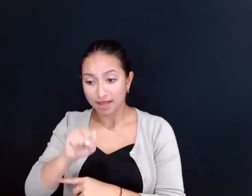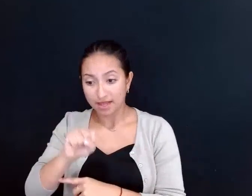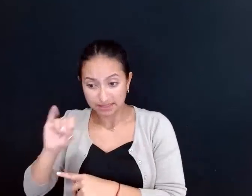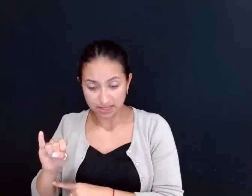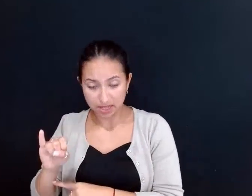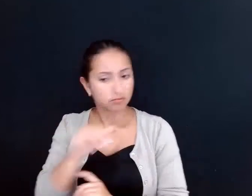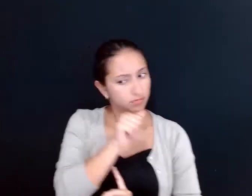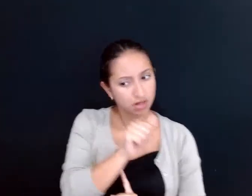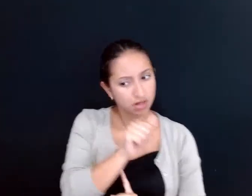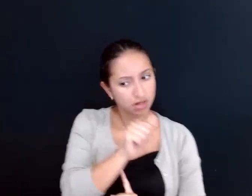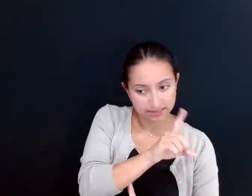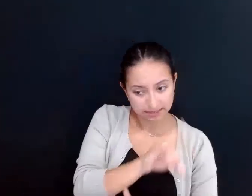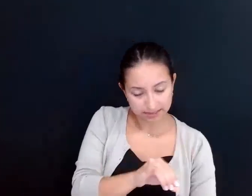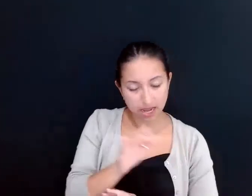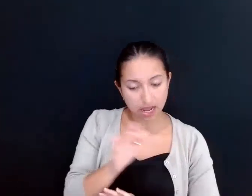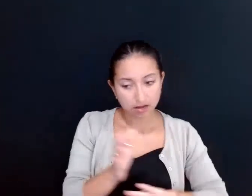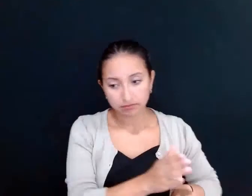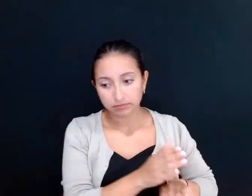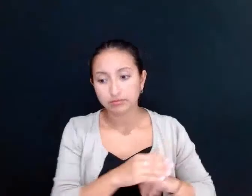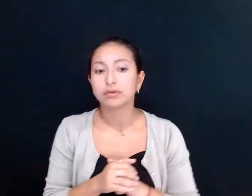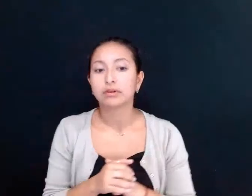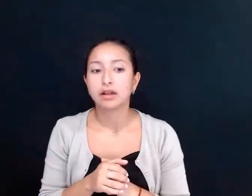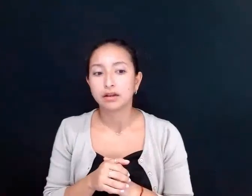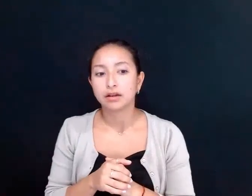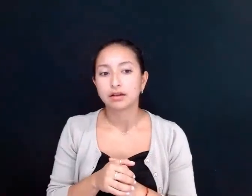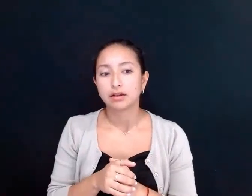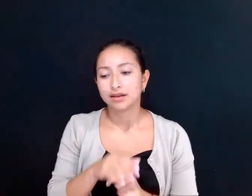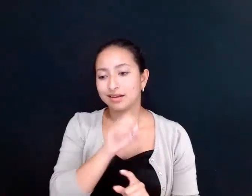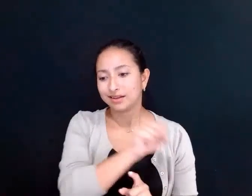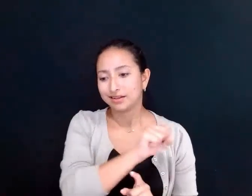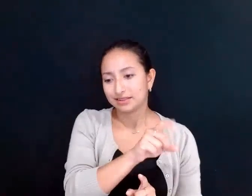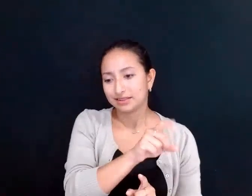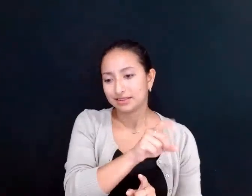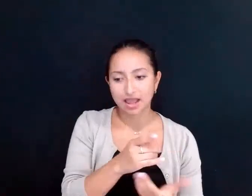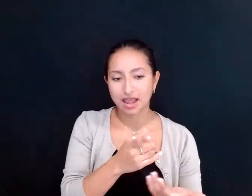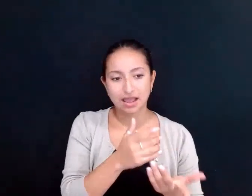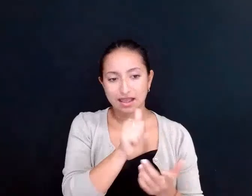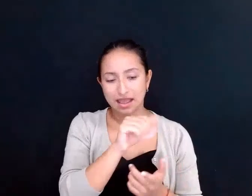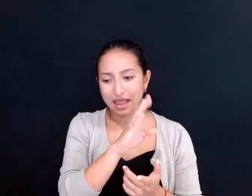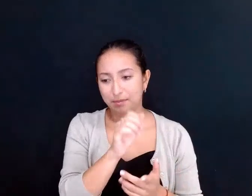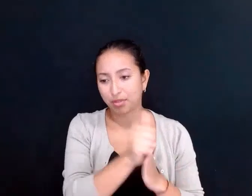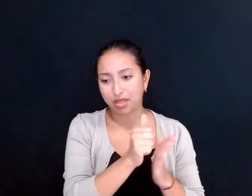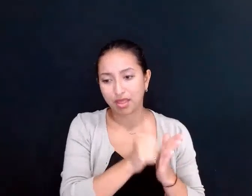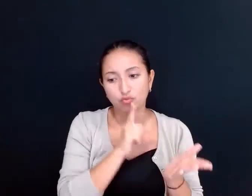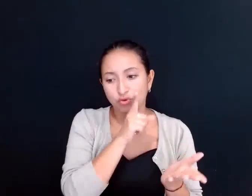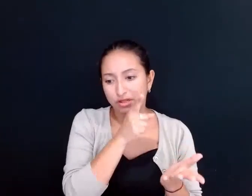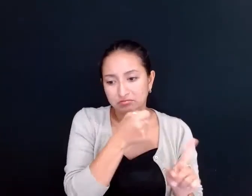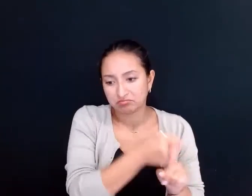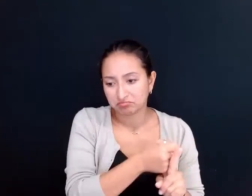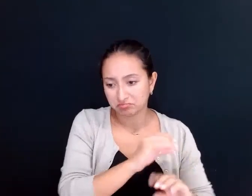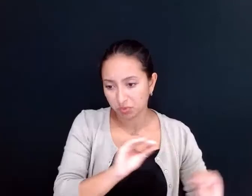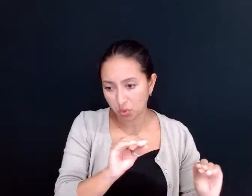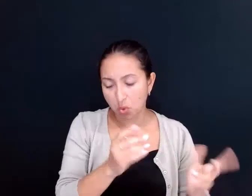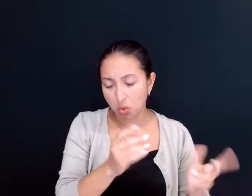because SSDI, when it comes to SSDI and ABLE accounts, Social Security is really not looking after those accounts, correct?